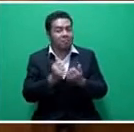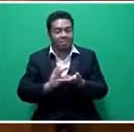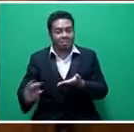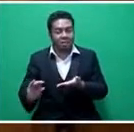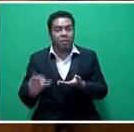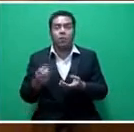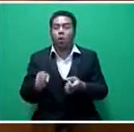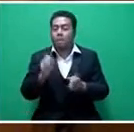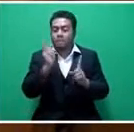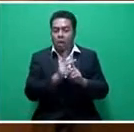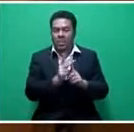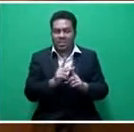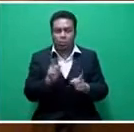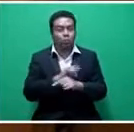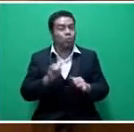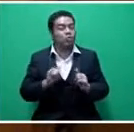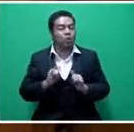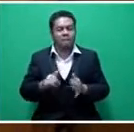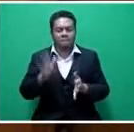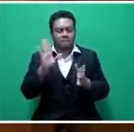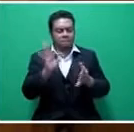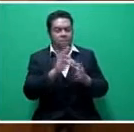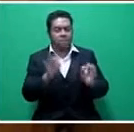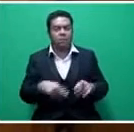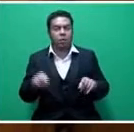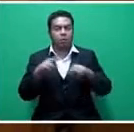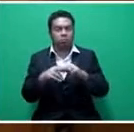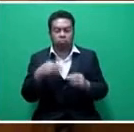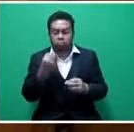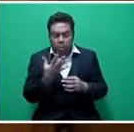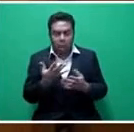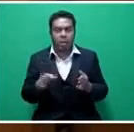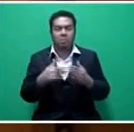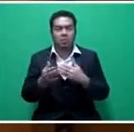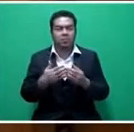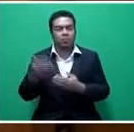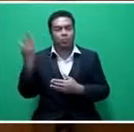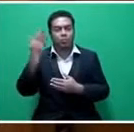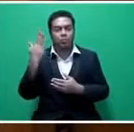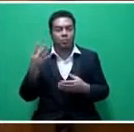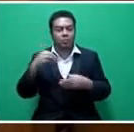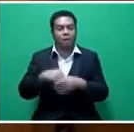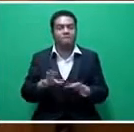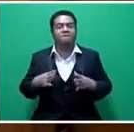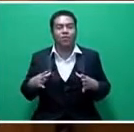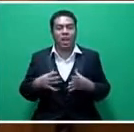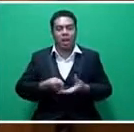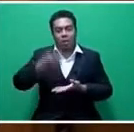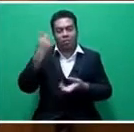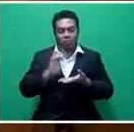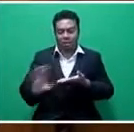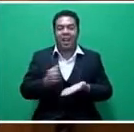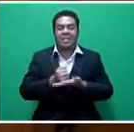and our policies, which will form the framework for prudent management in schools regarding the free education grant and assistance that